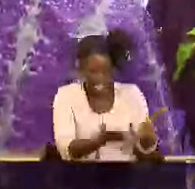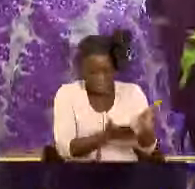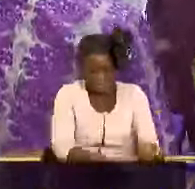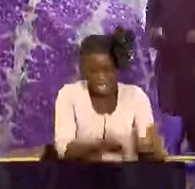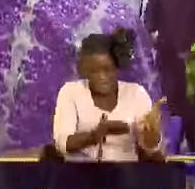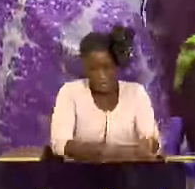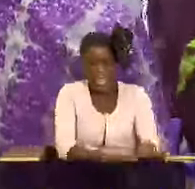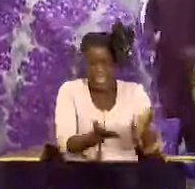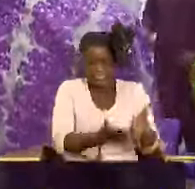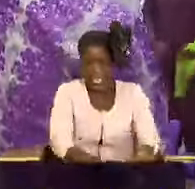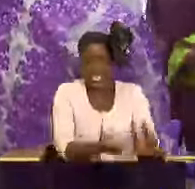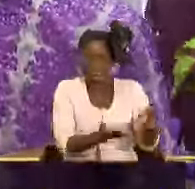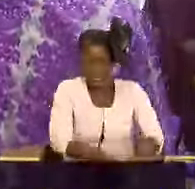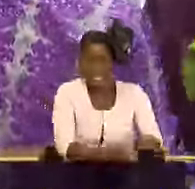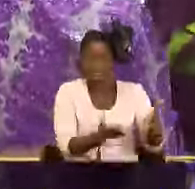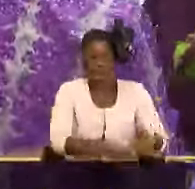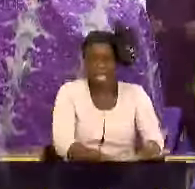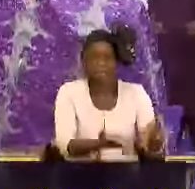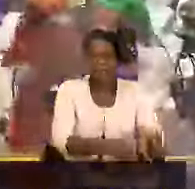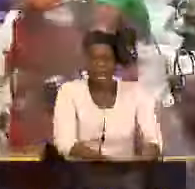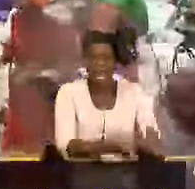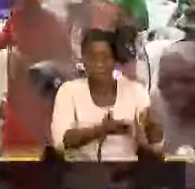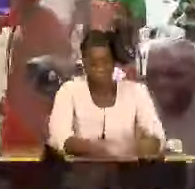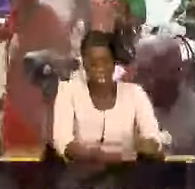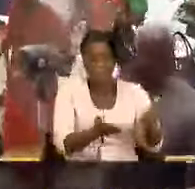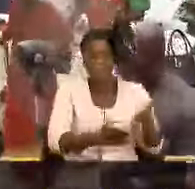die die die die